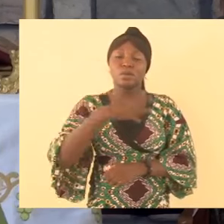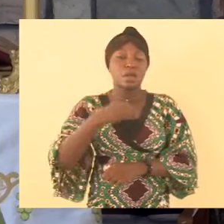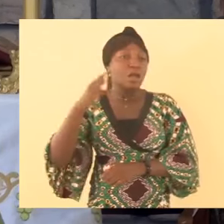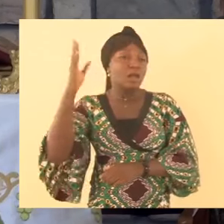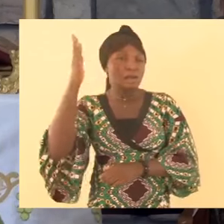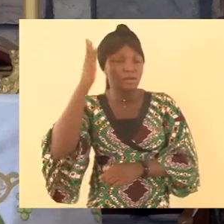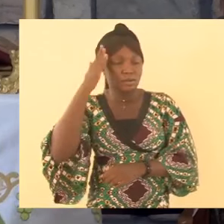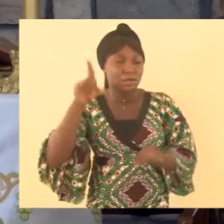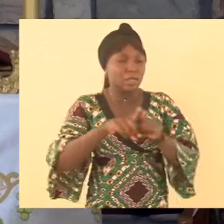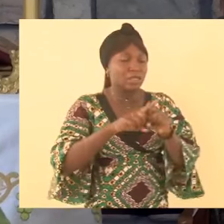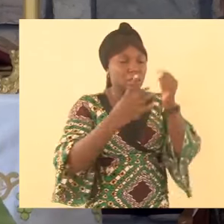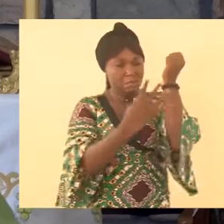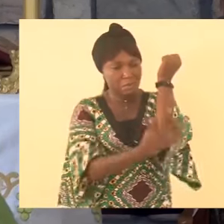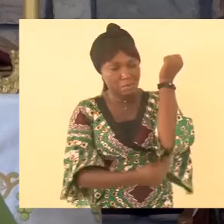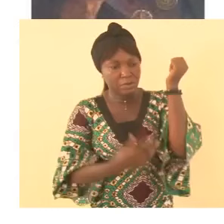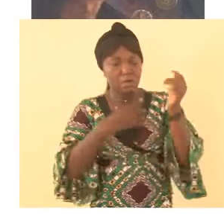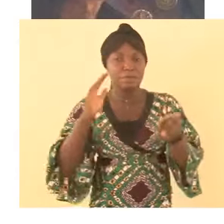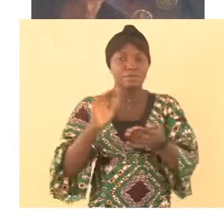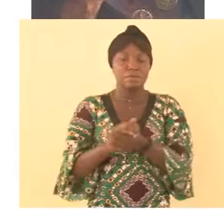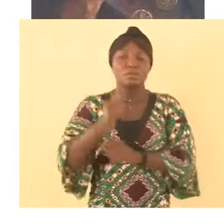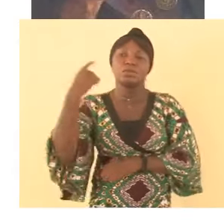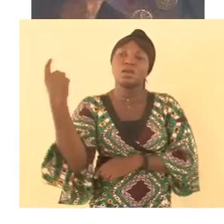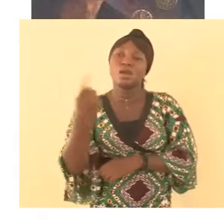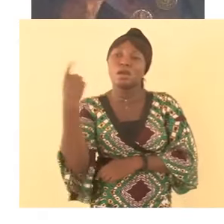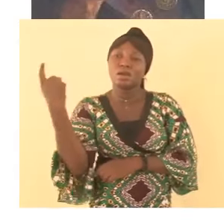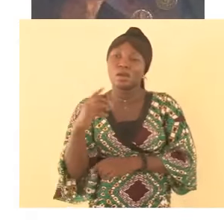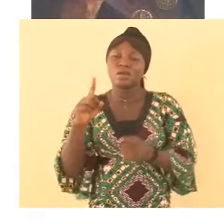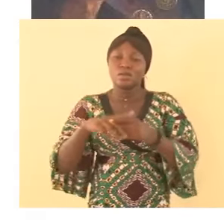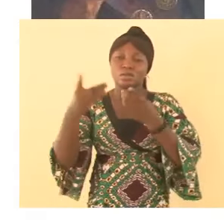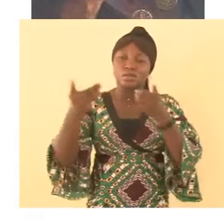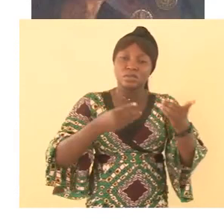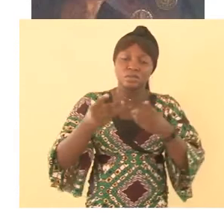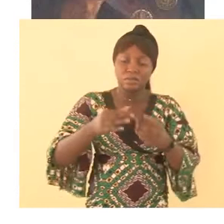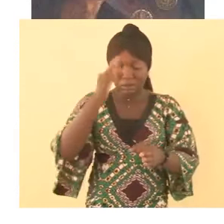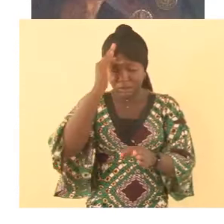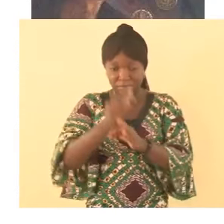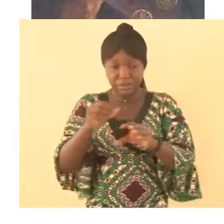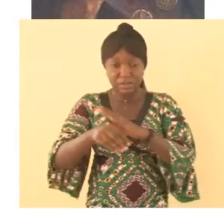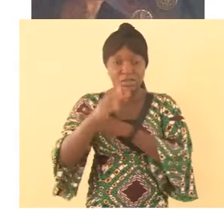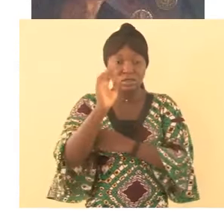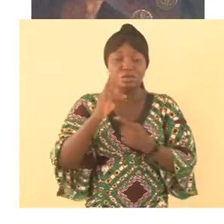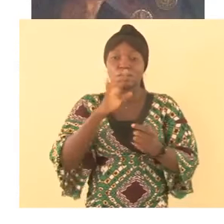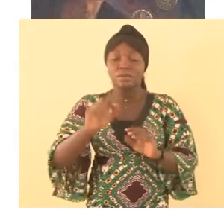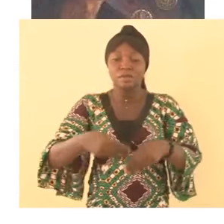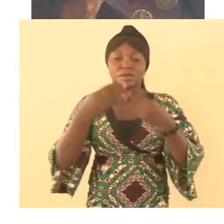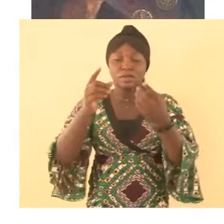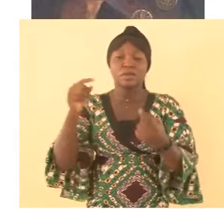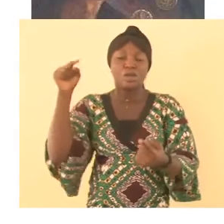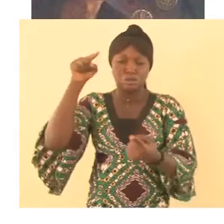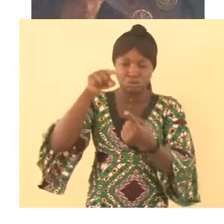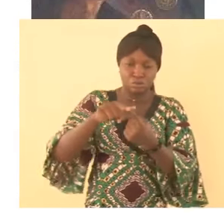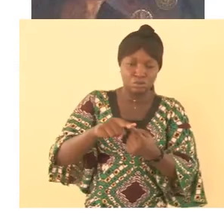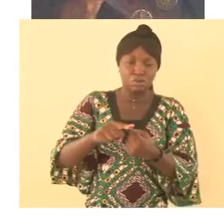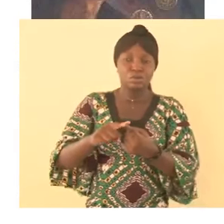the poorest of the poor, and believers are constantly urged to demonstrate their faith in God by their generosity towards